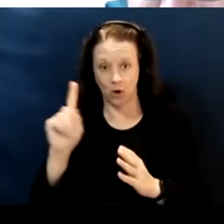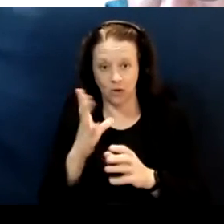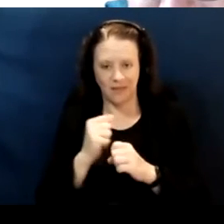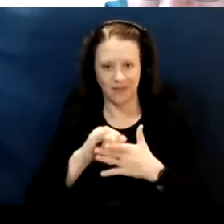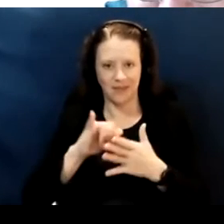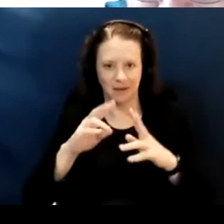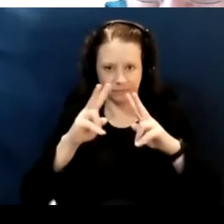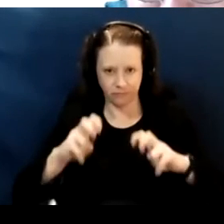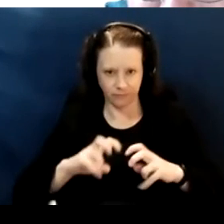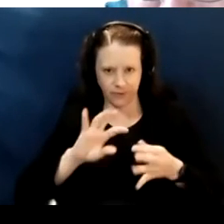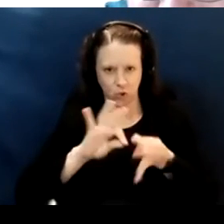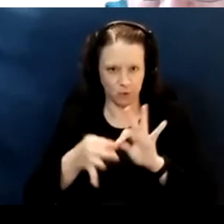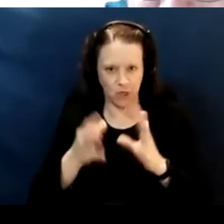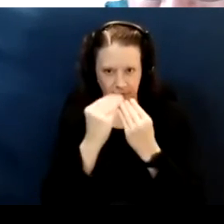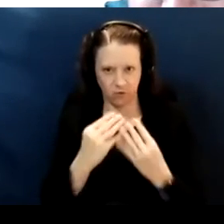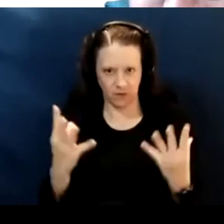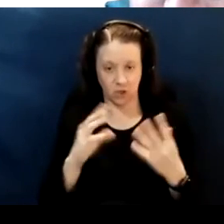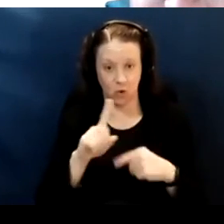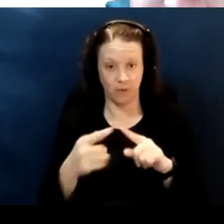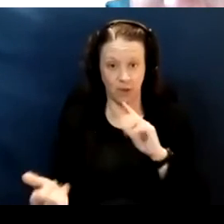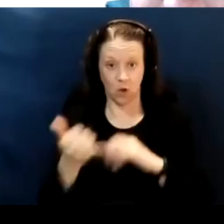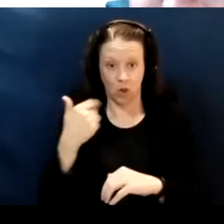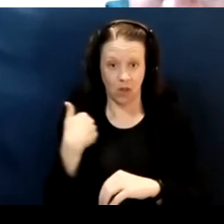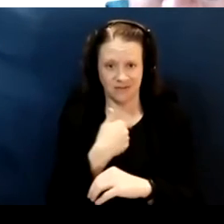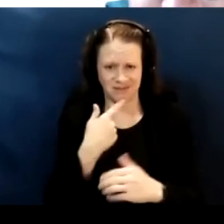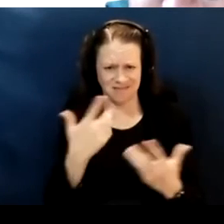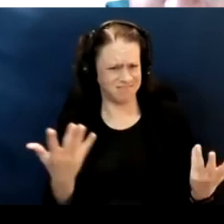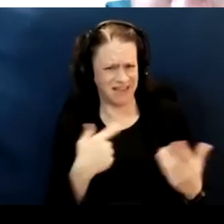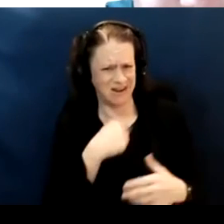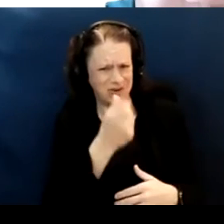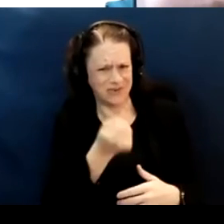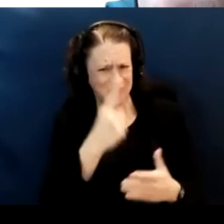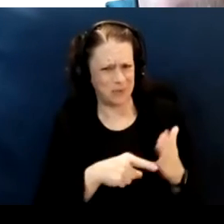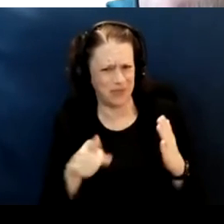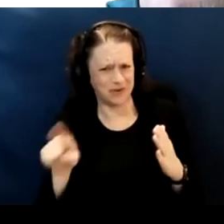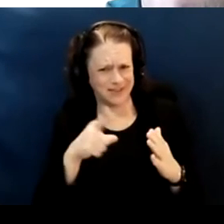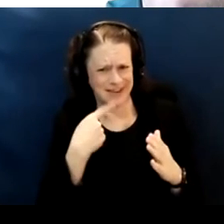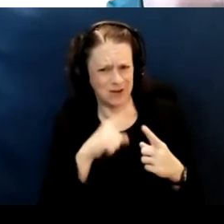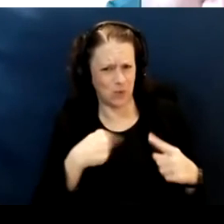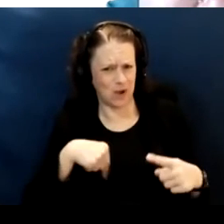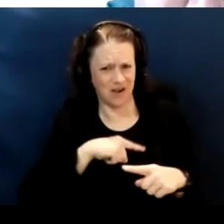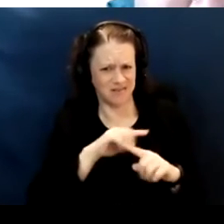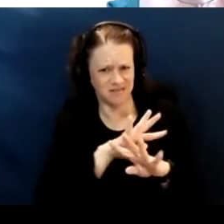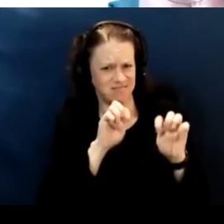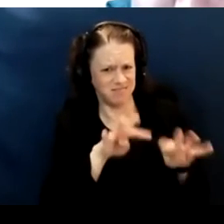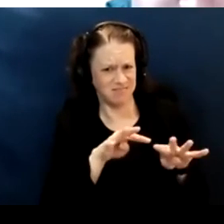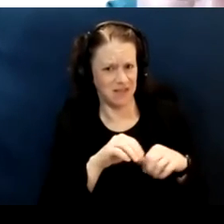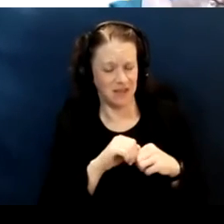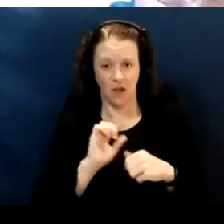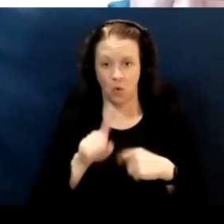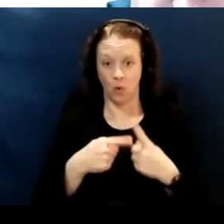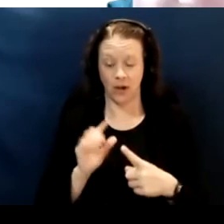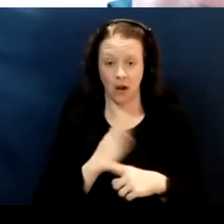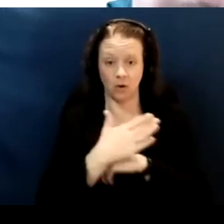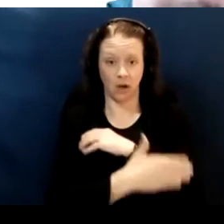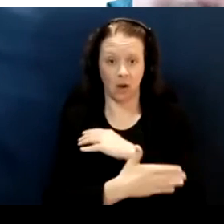they call us and say, our county is, I can't understand what they're saying to us. And when our county isn't becoming accountable for